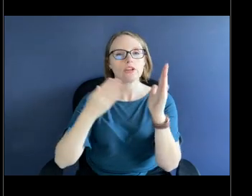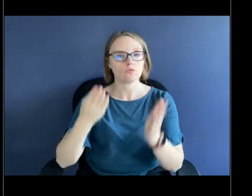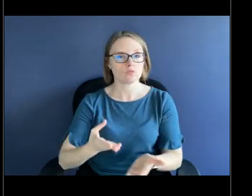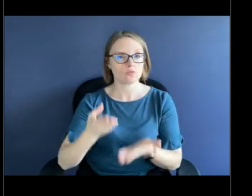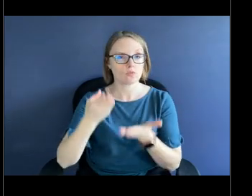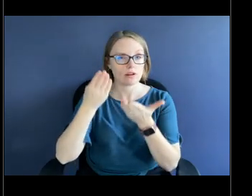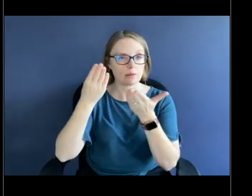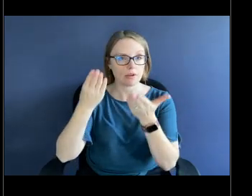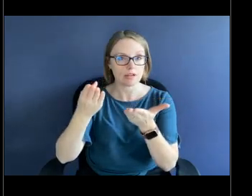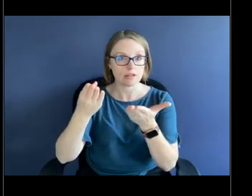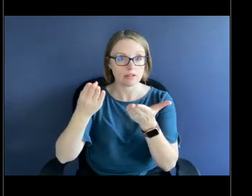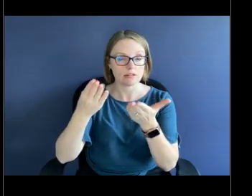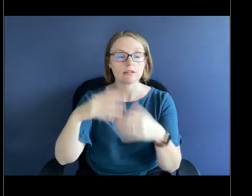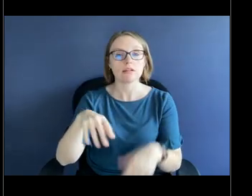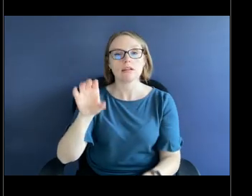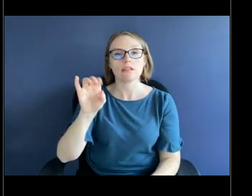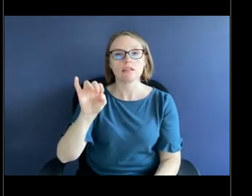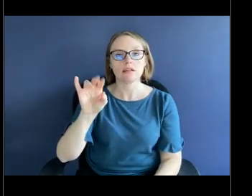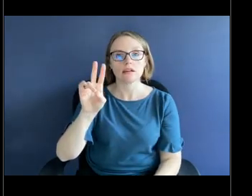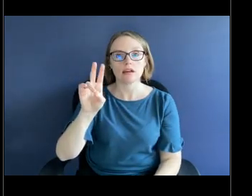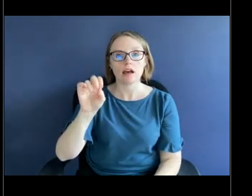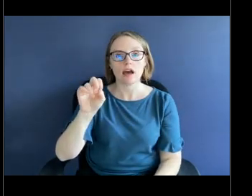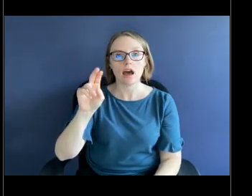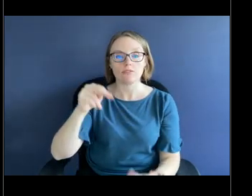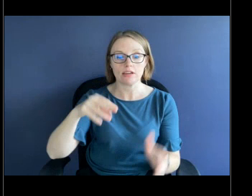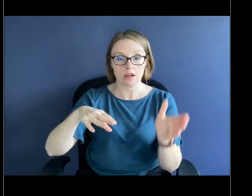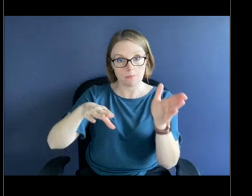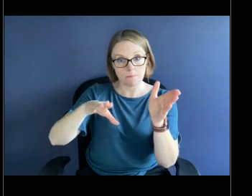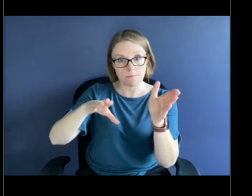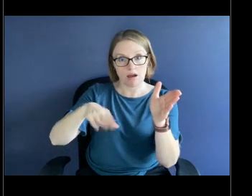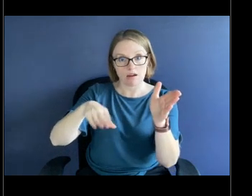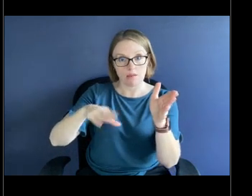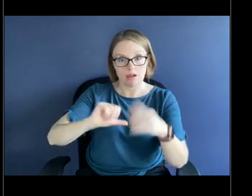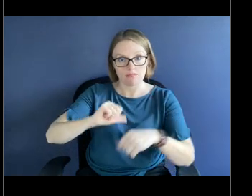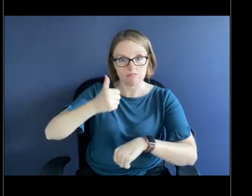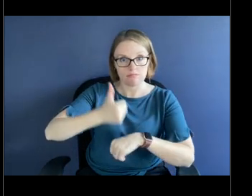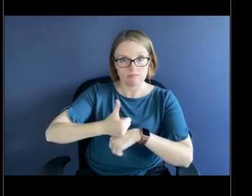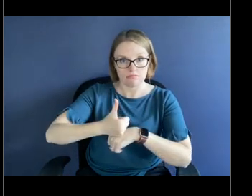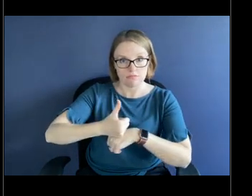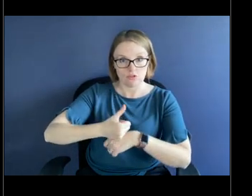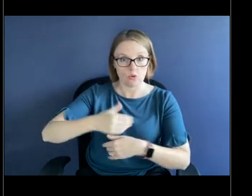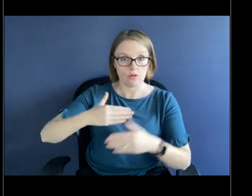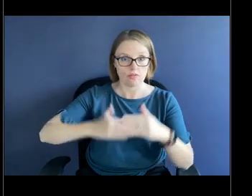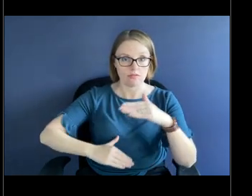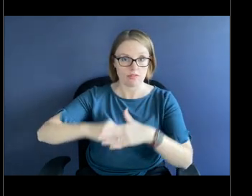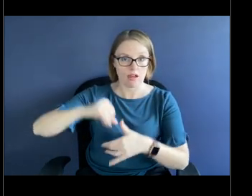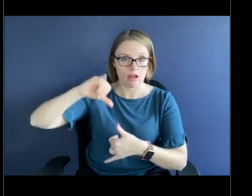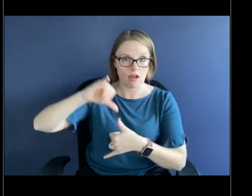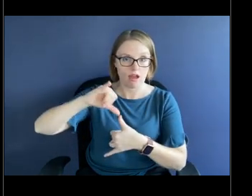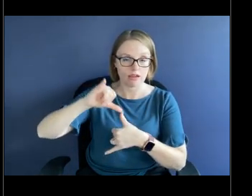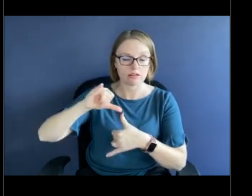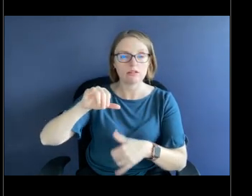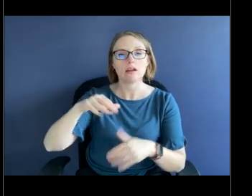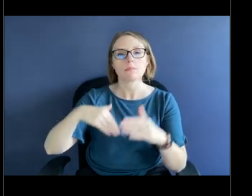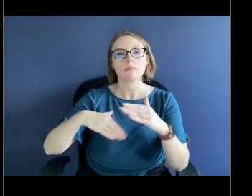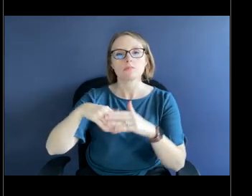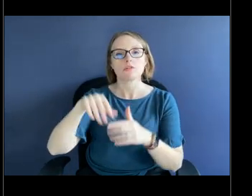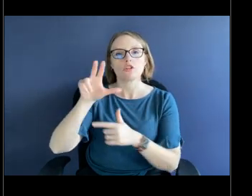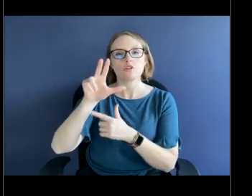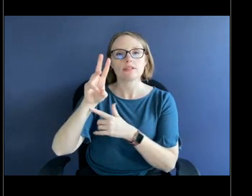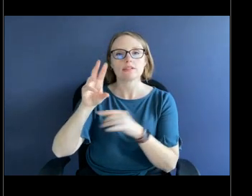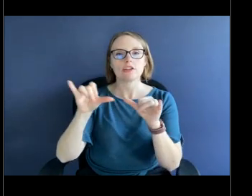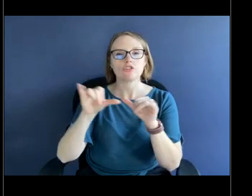that the bottom of the oven be mounted at a maximum height of 36 inches from the